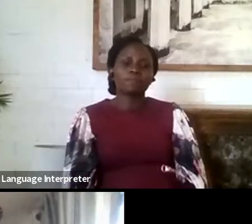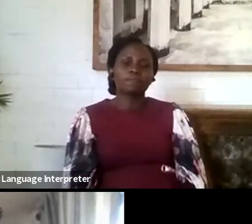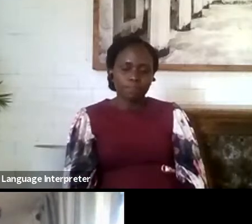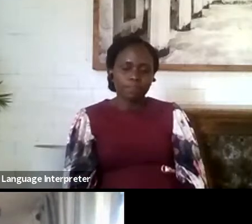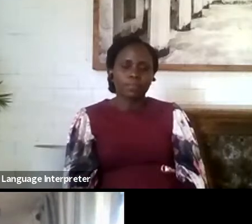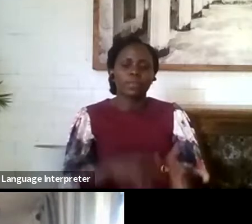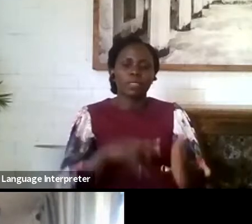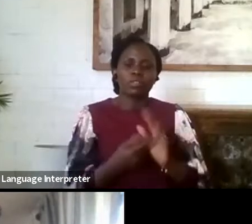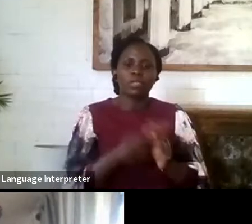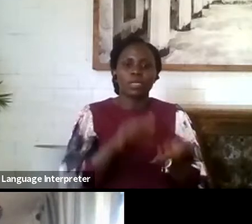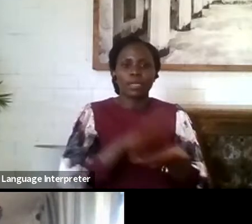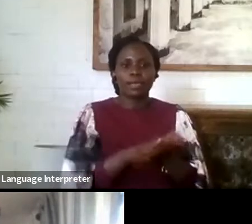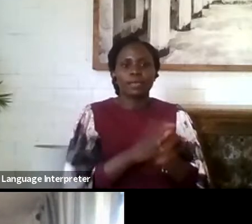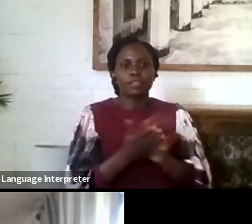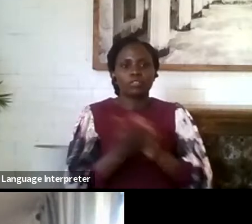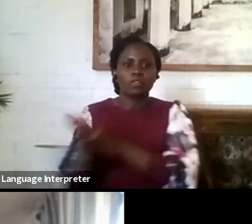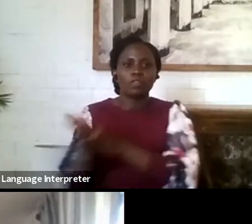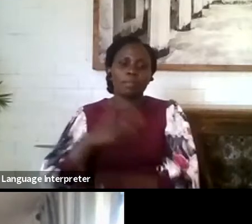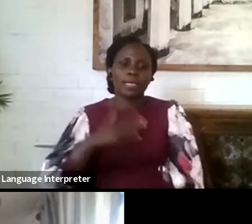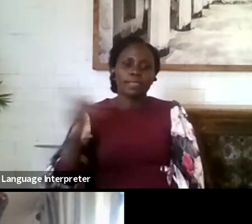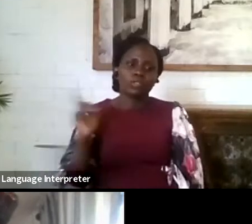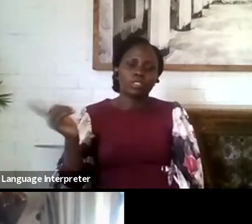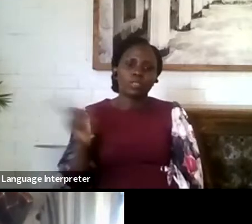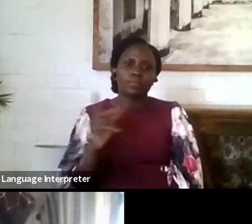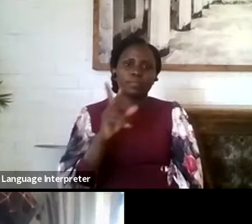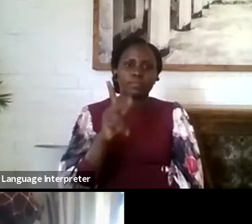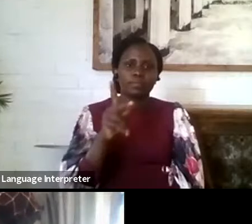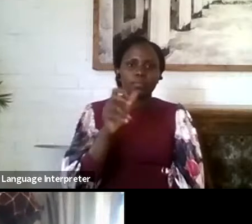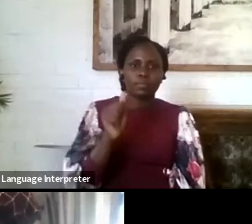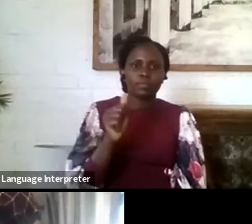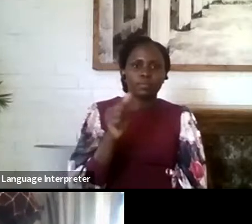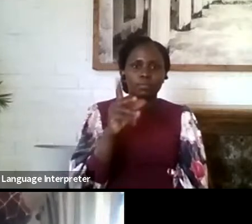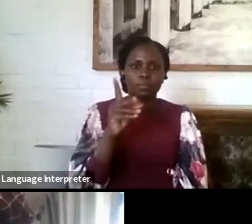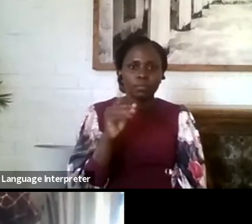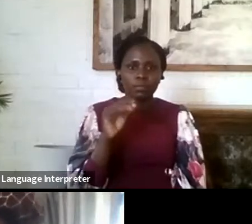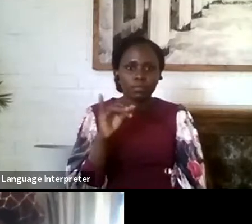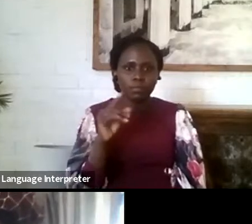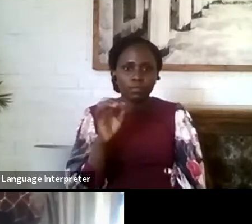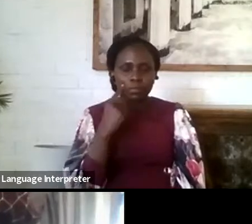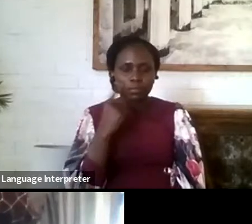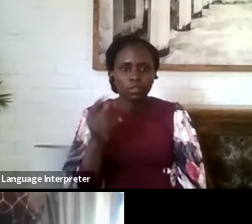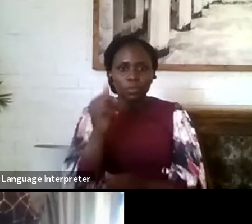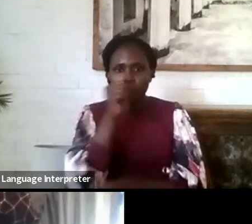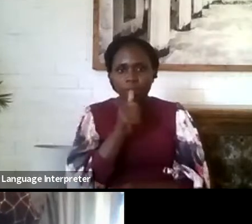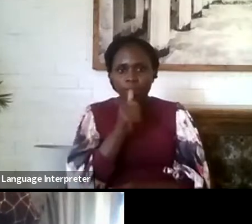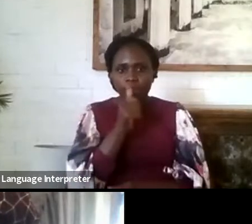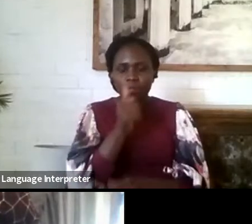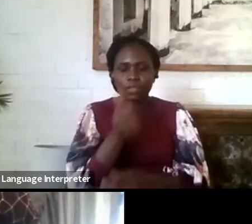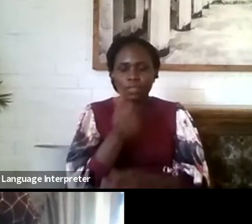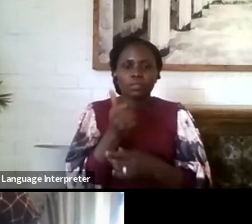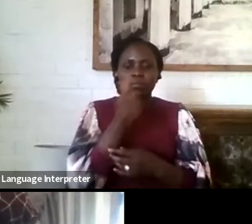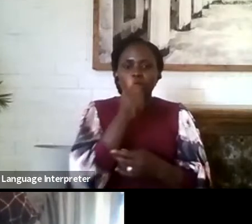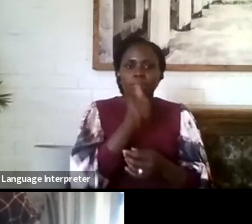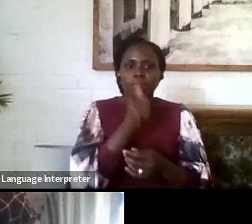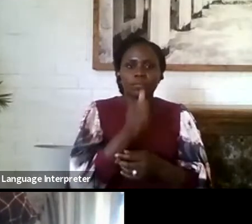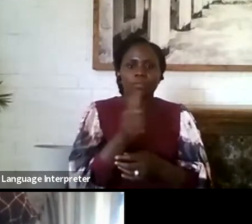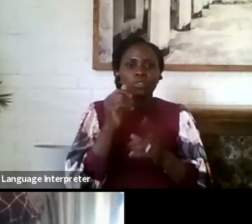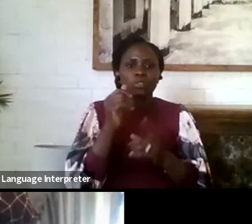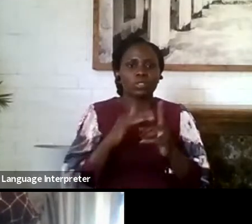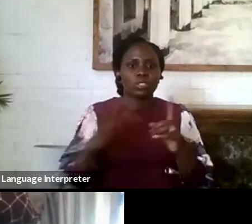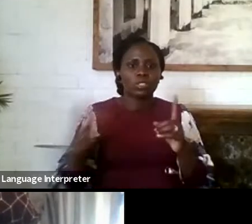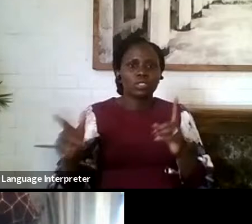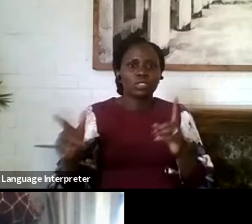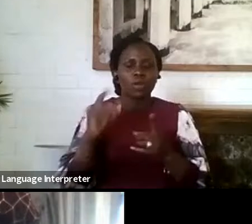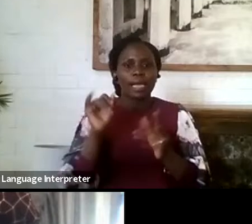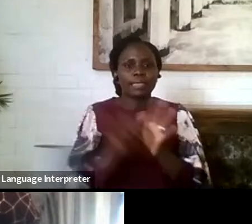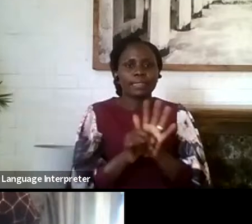colleague, Khadija, to look at the data and privacy protection bit of digital identity and how to make it safe and secure